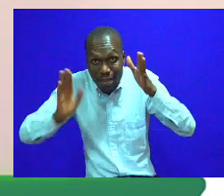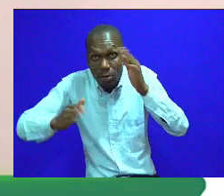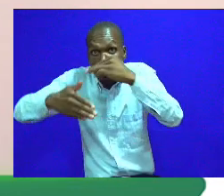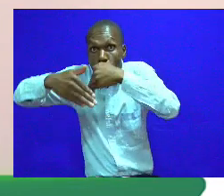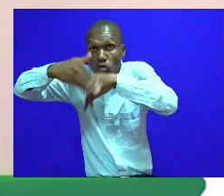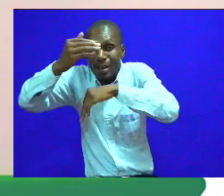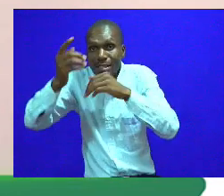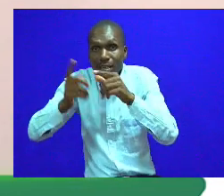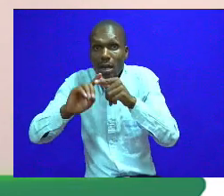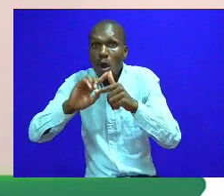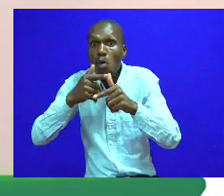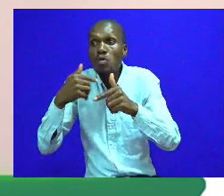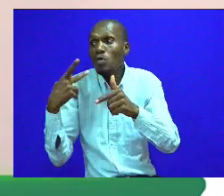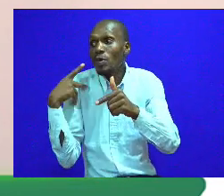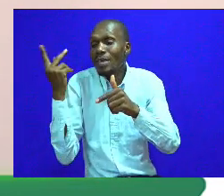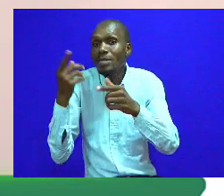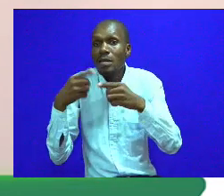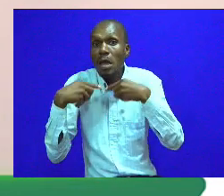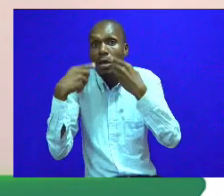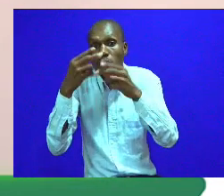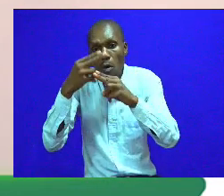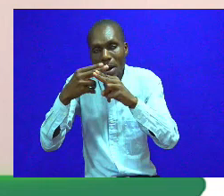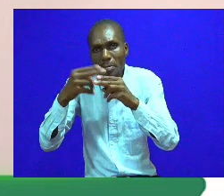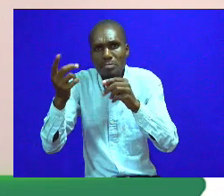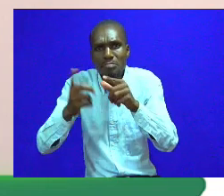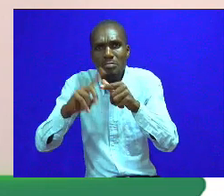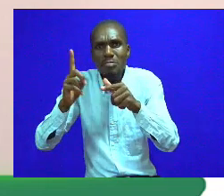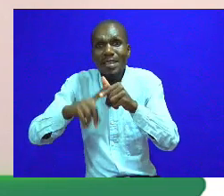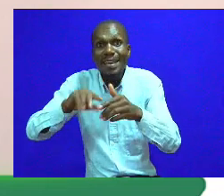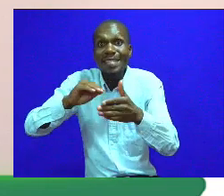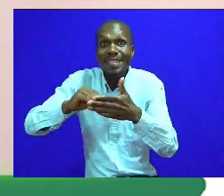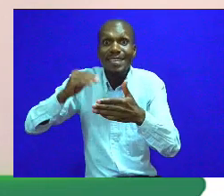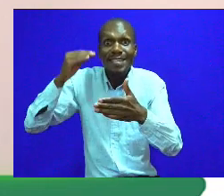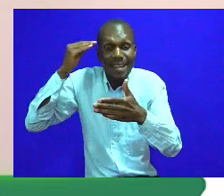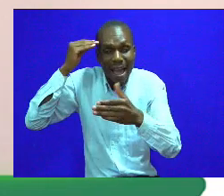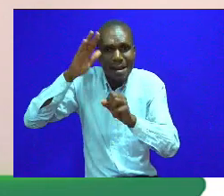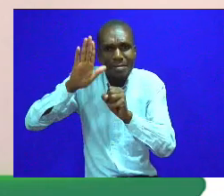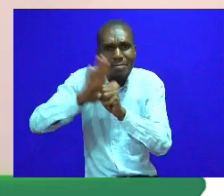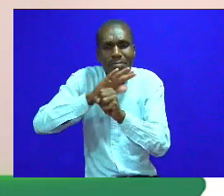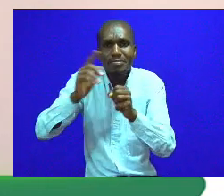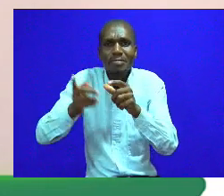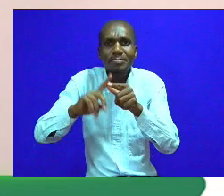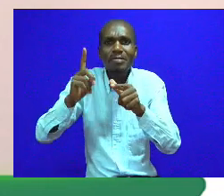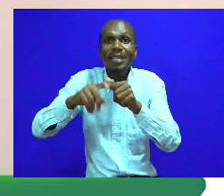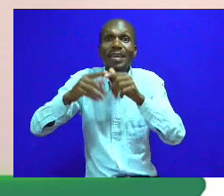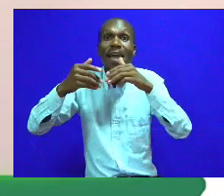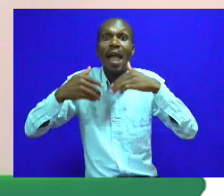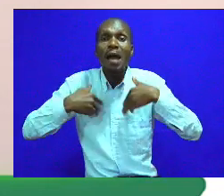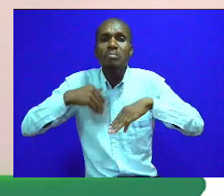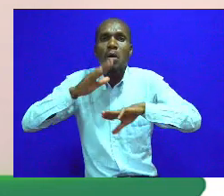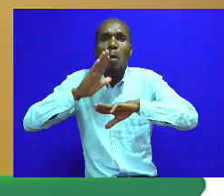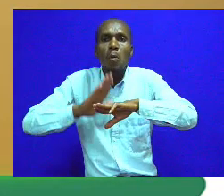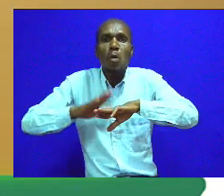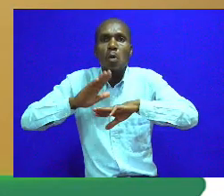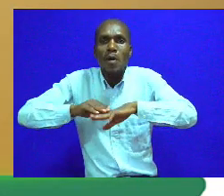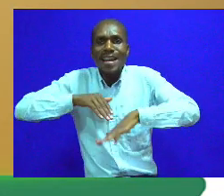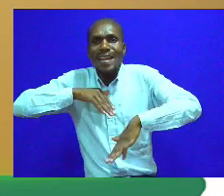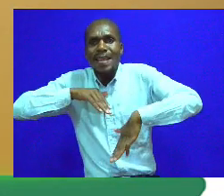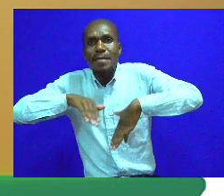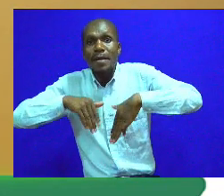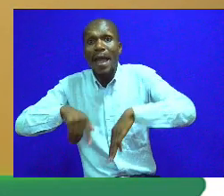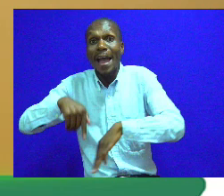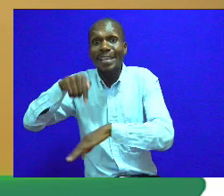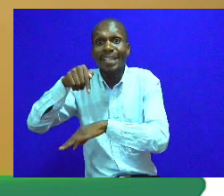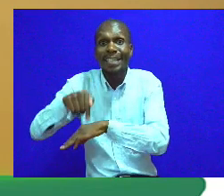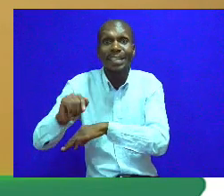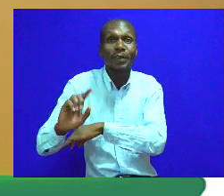rali walit kore igoro. Kwene kiabuna ngo ikirani ya bare chisemi asinonya na bababoliwe kutuara chimbwa chile chindonke. Igase litukuli ya